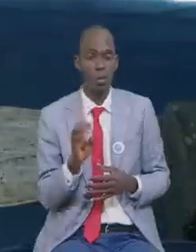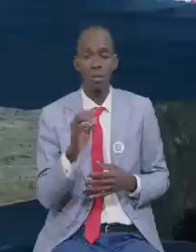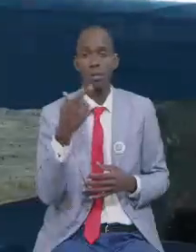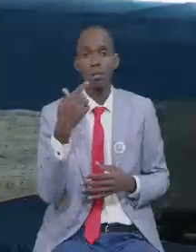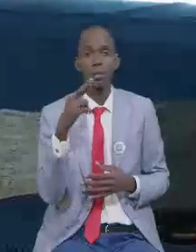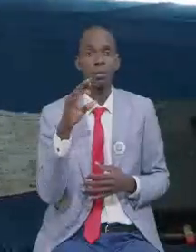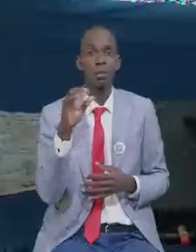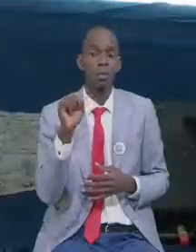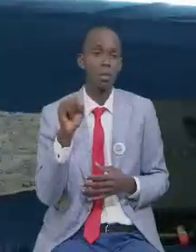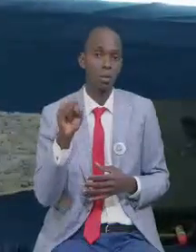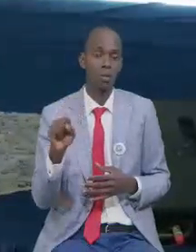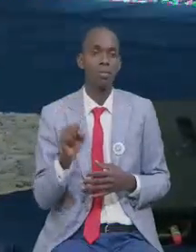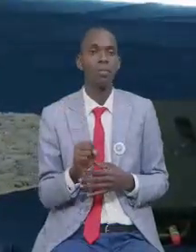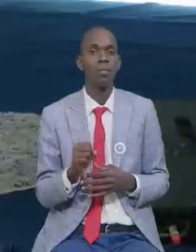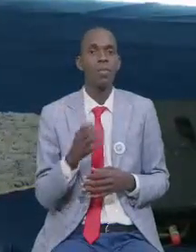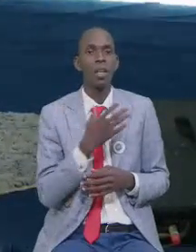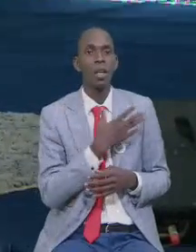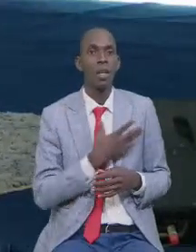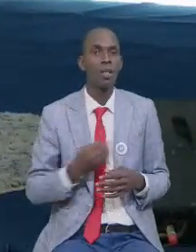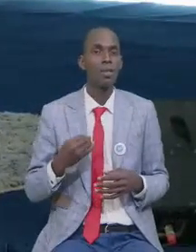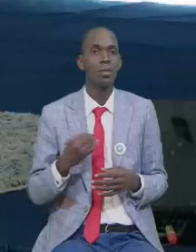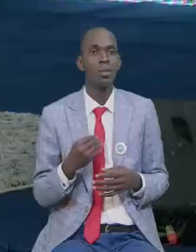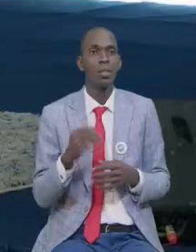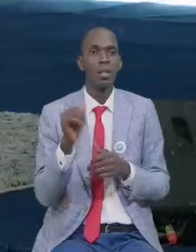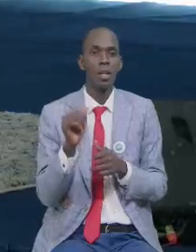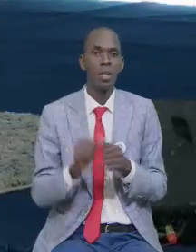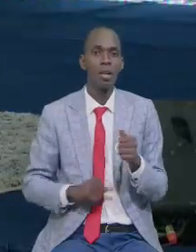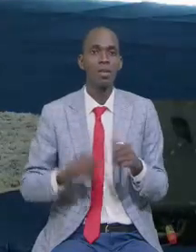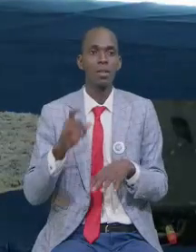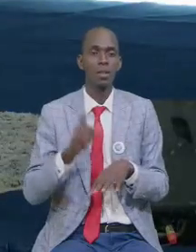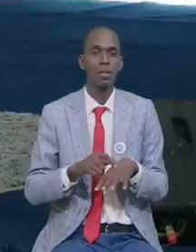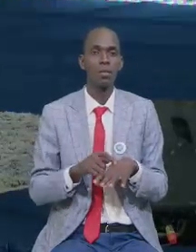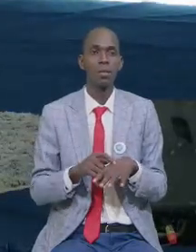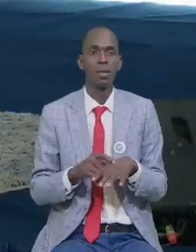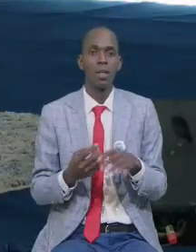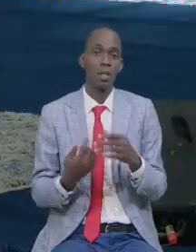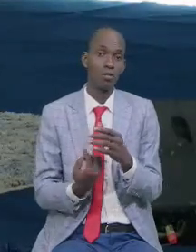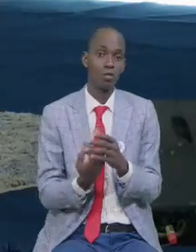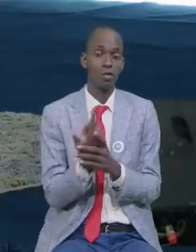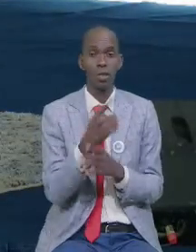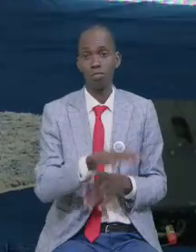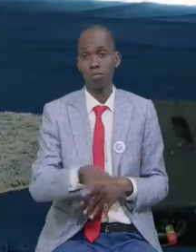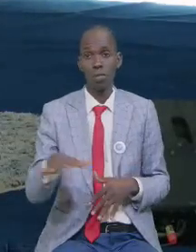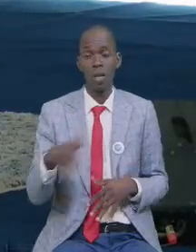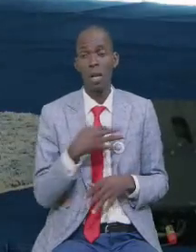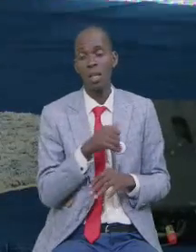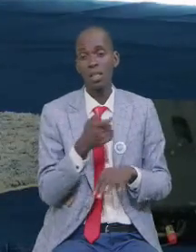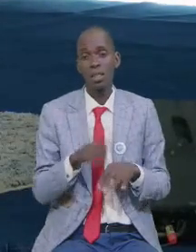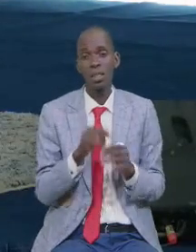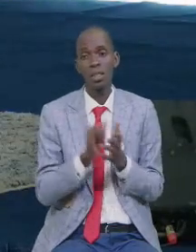Goes over. Number one, anytime he wants to come to a particular place, it's